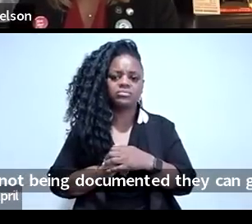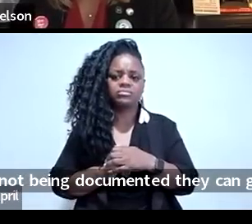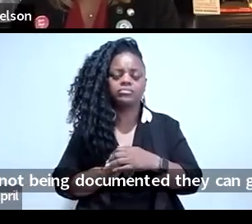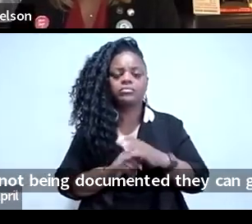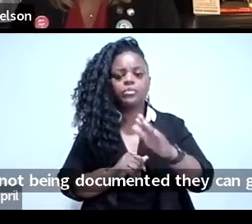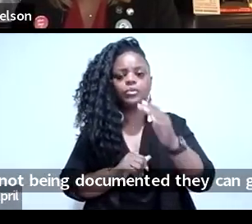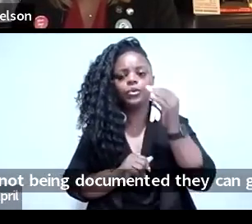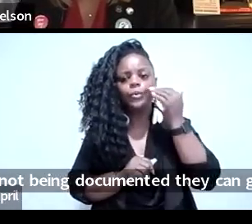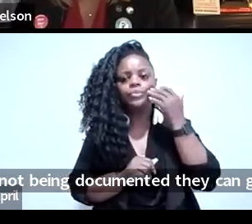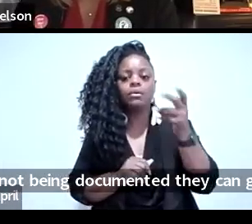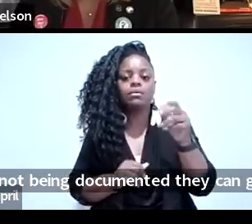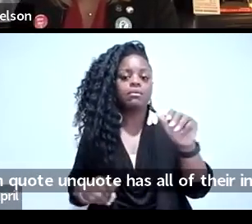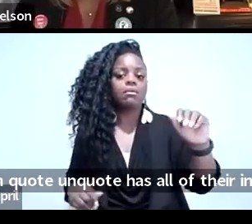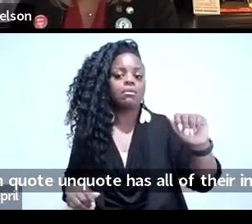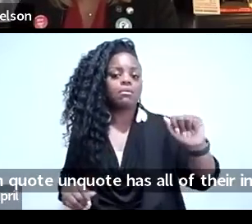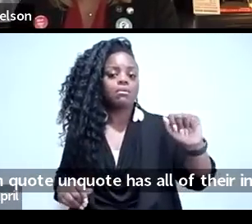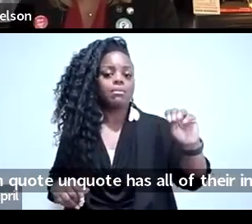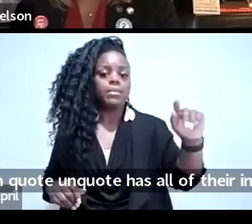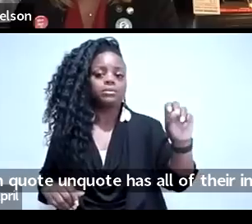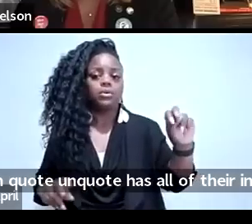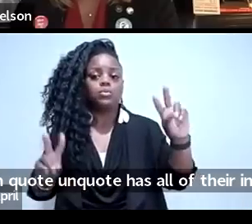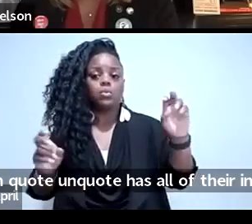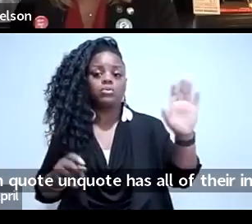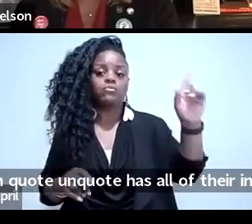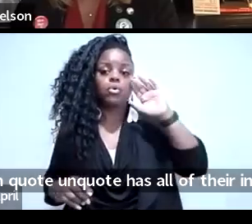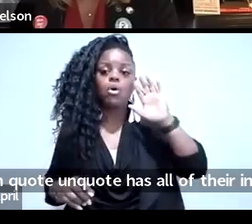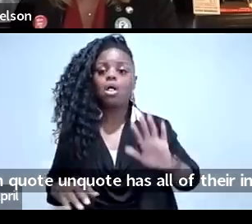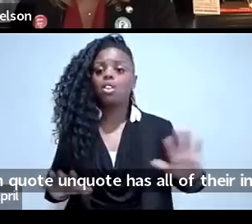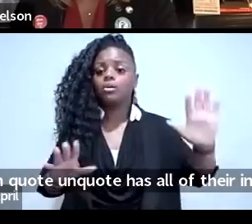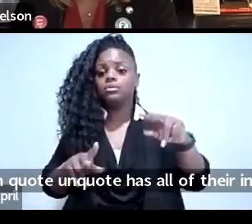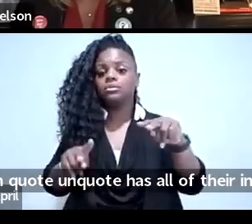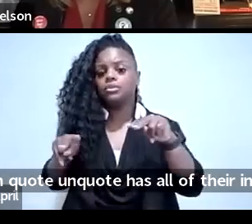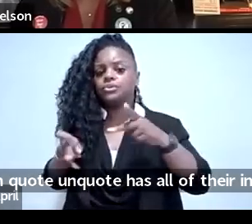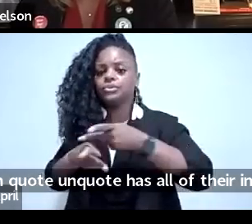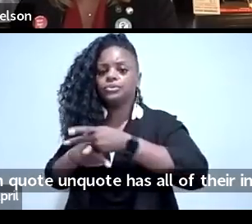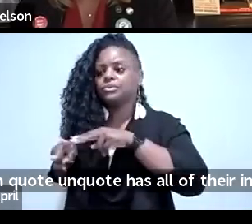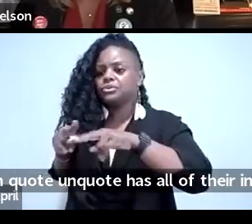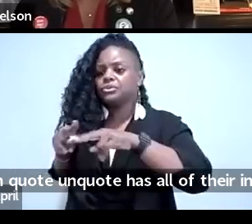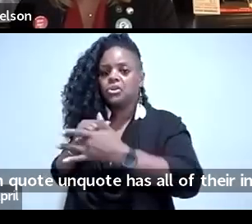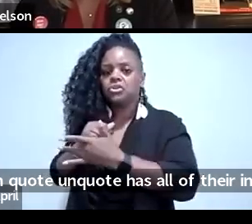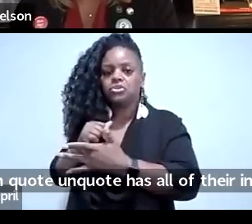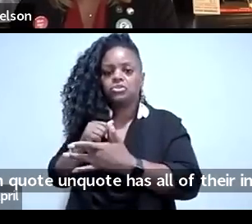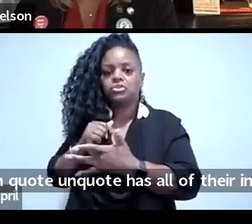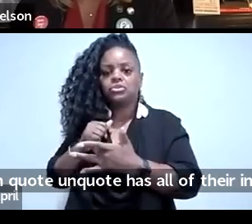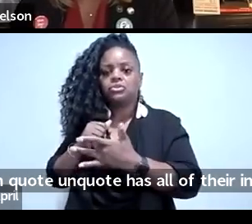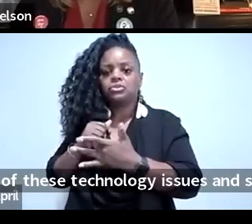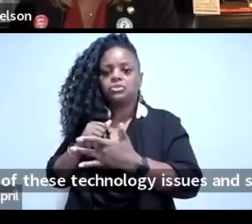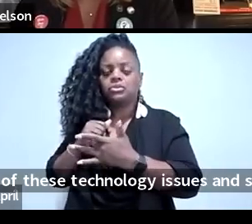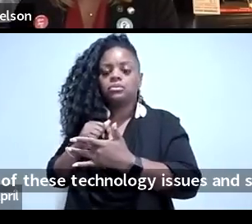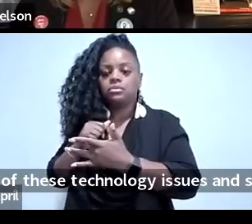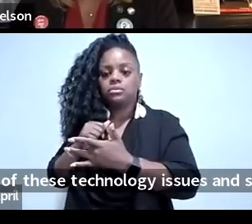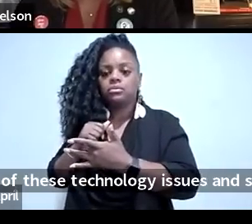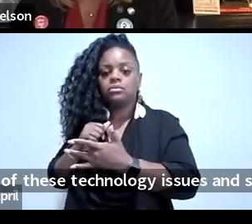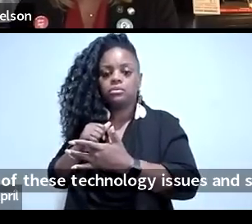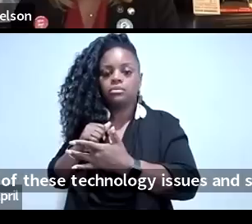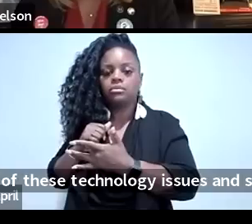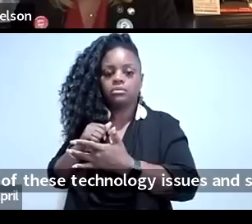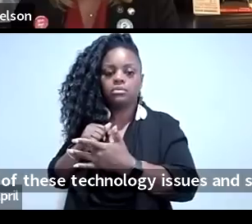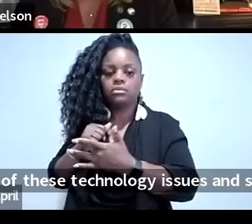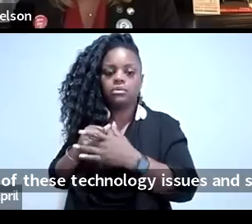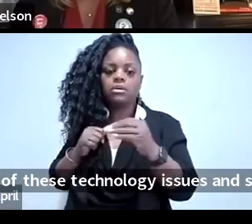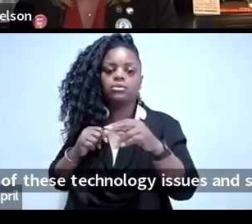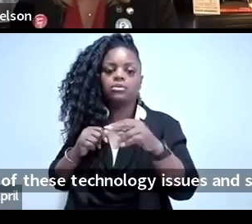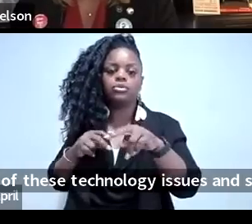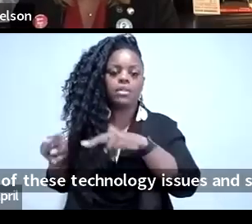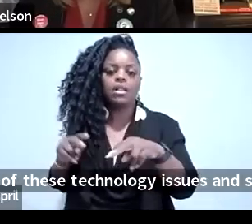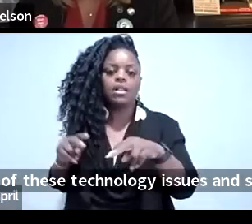and technology surveillance tactics that Amazon uses, it creates that real fear of even